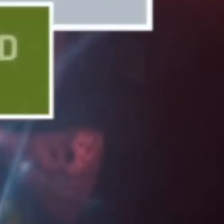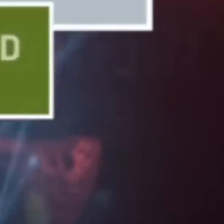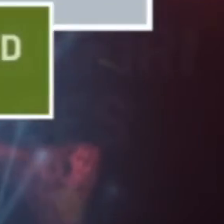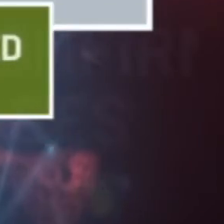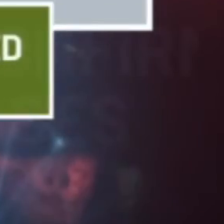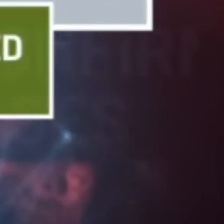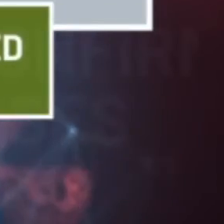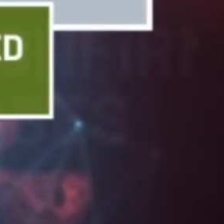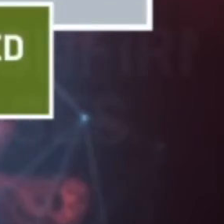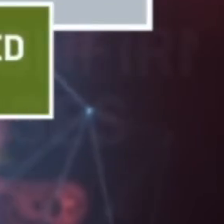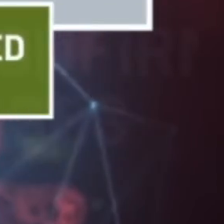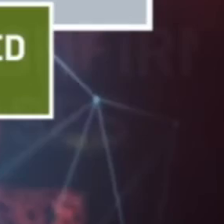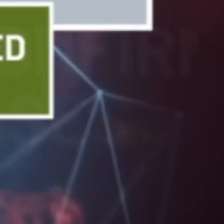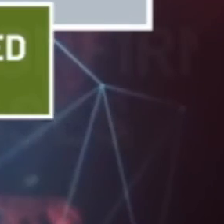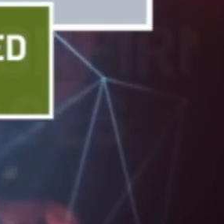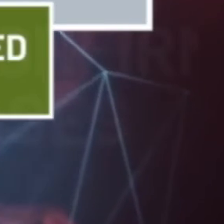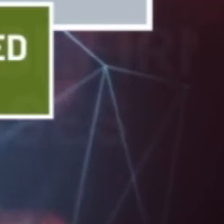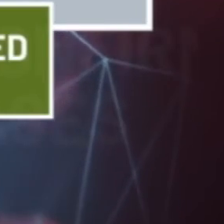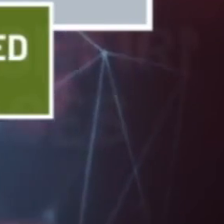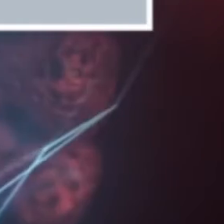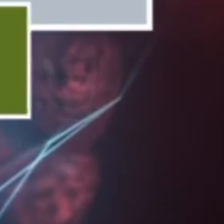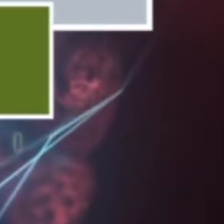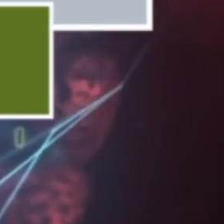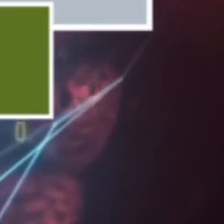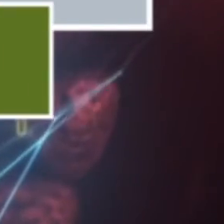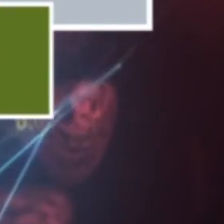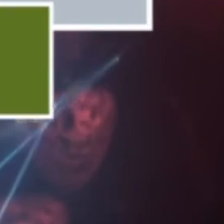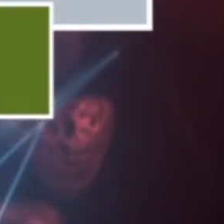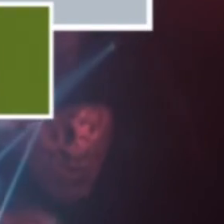total of 629 new COVID-19 cases,